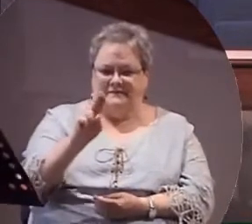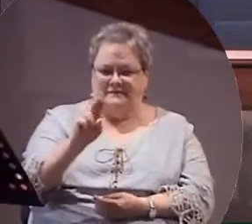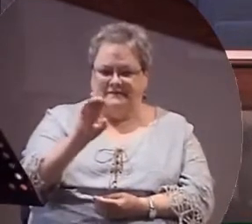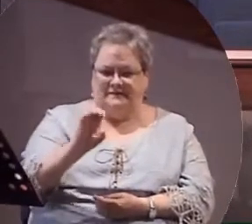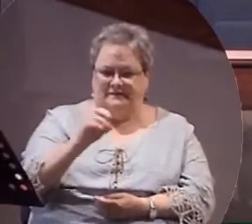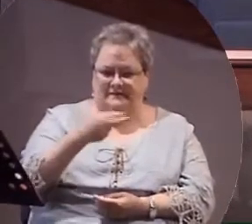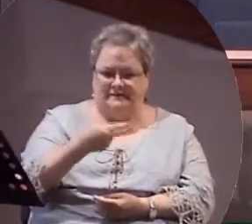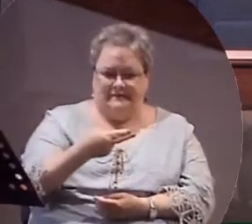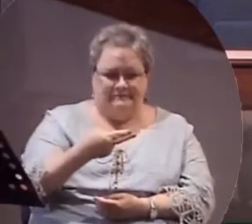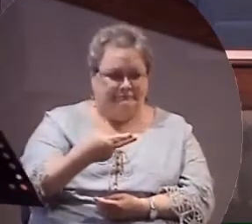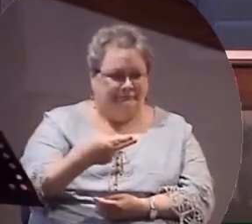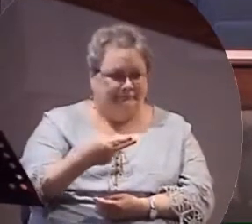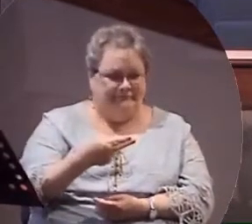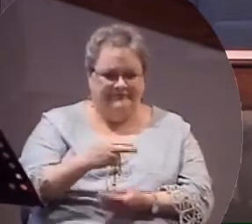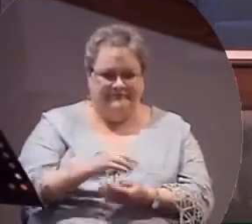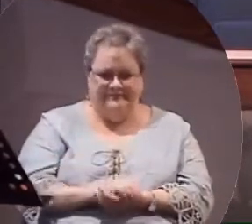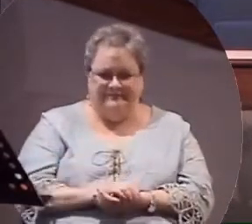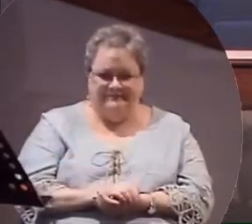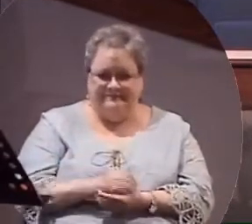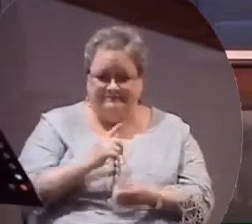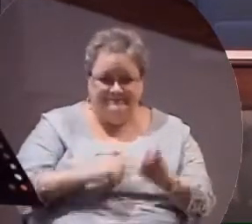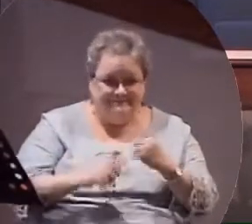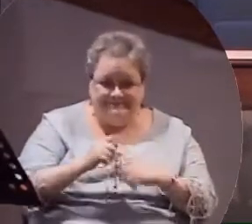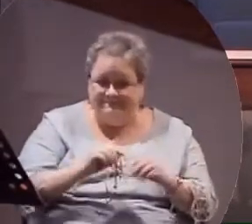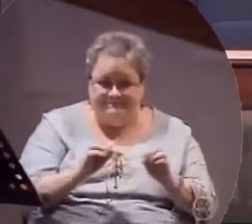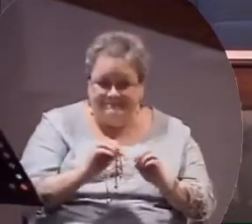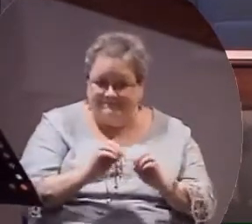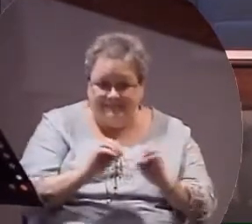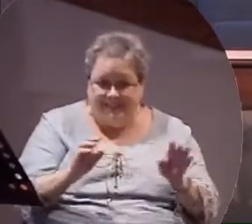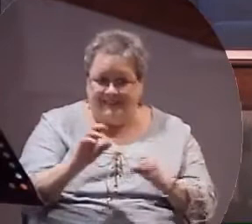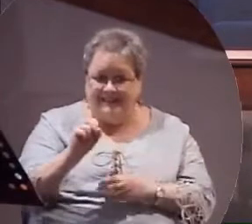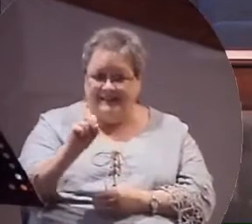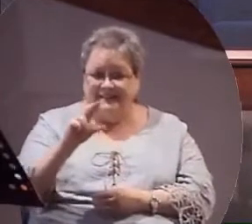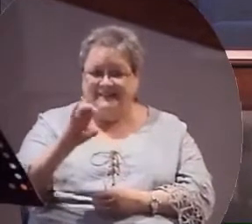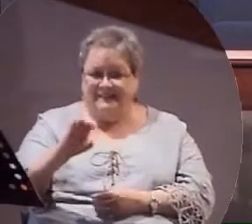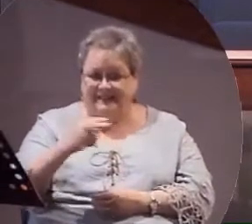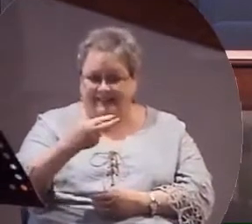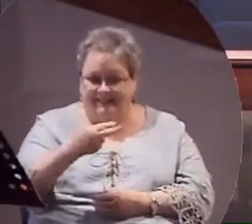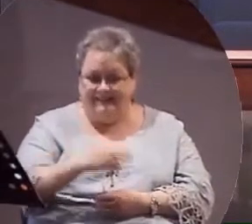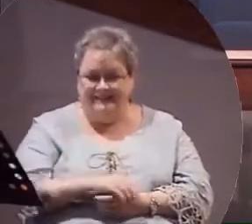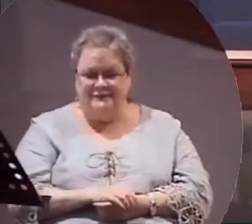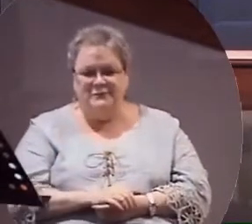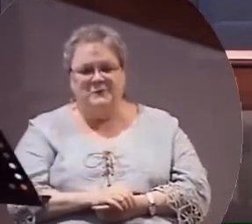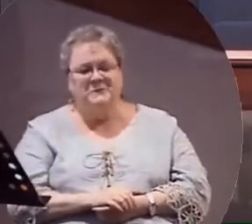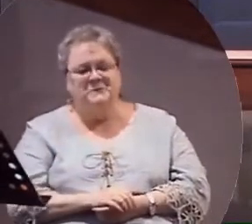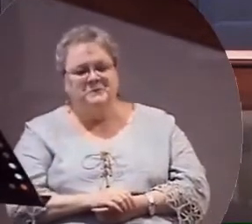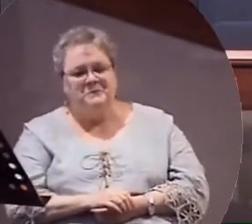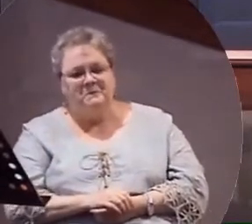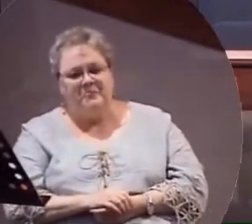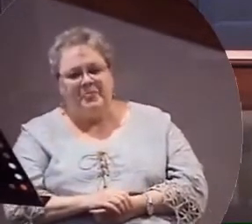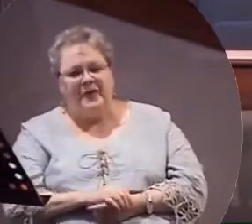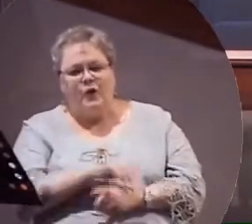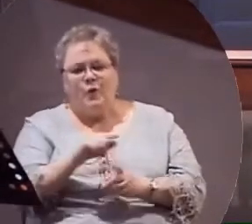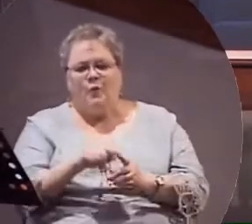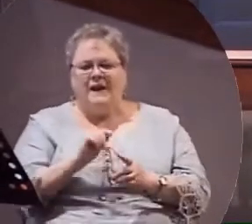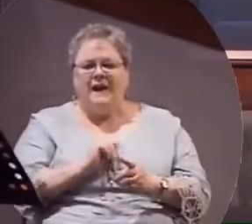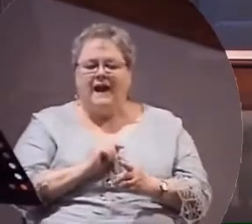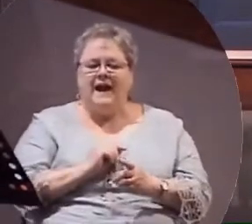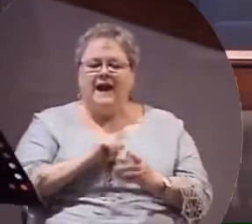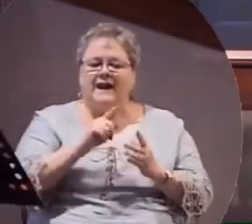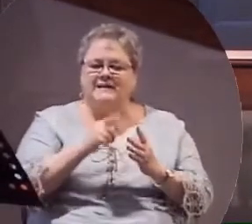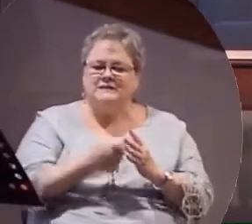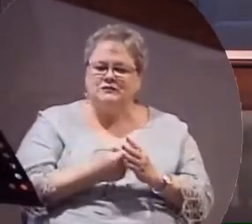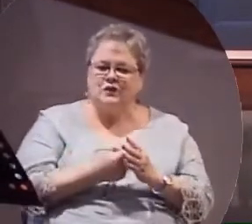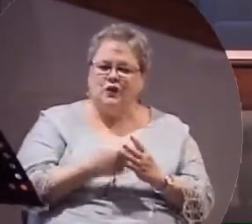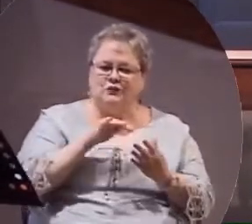such. And what I want to do tonight is just kind of follow that word through, because believe it or not, when I start pointing out this